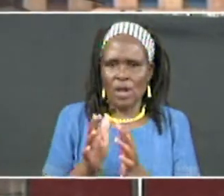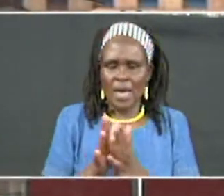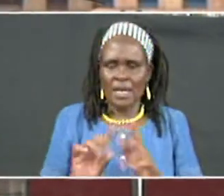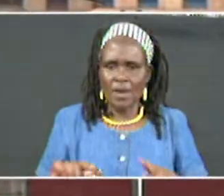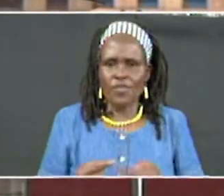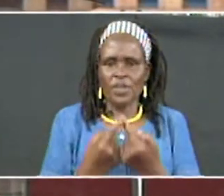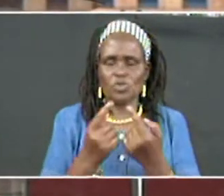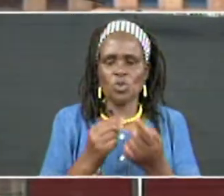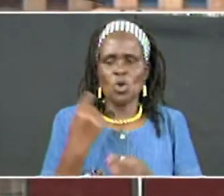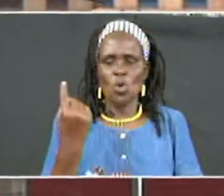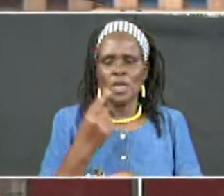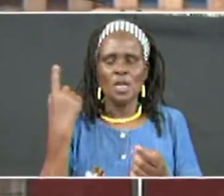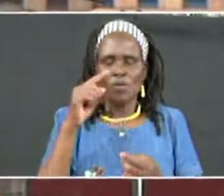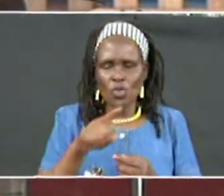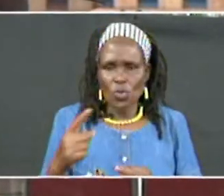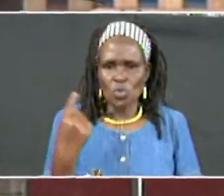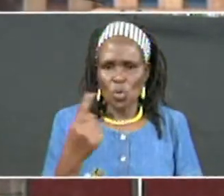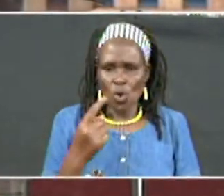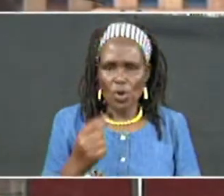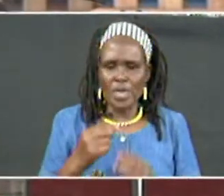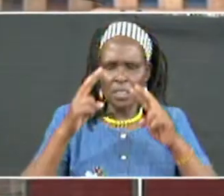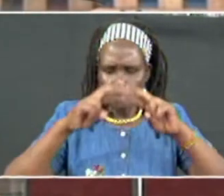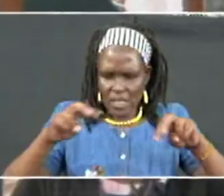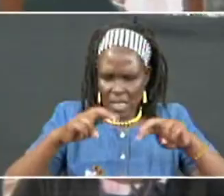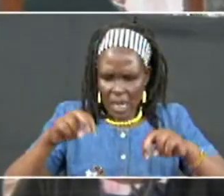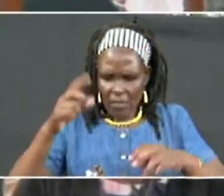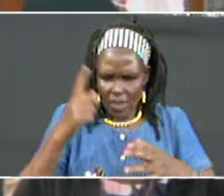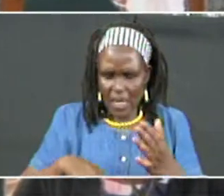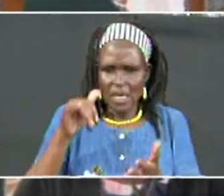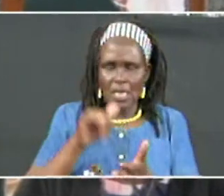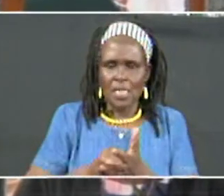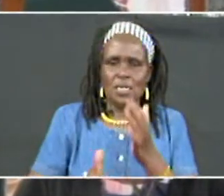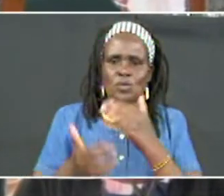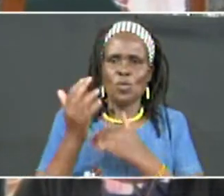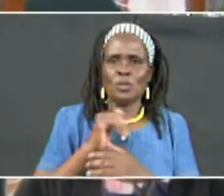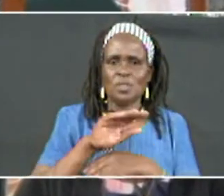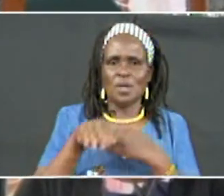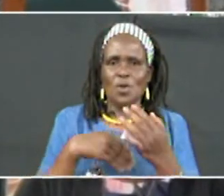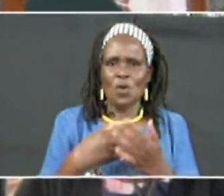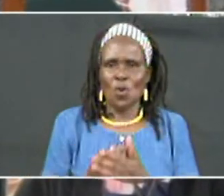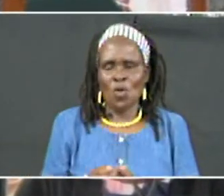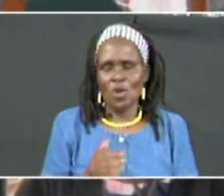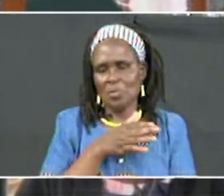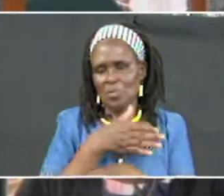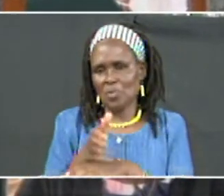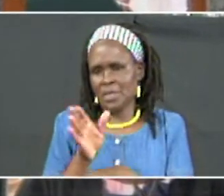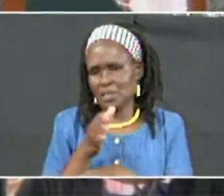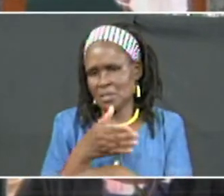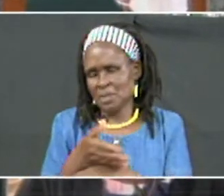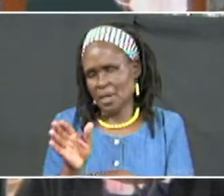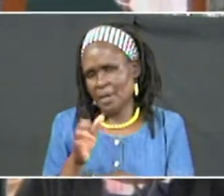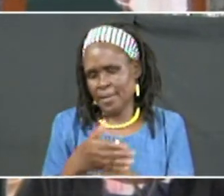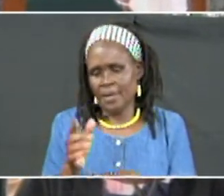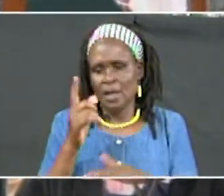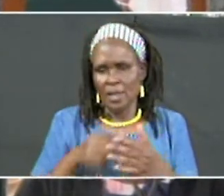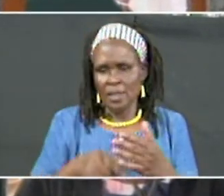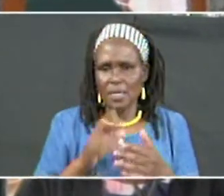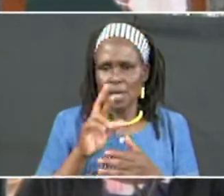only for you to only discover that it was all wasted. That the going without food, the